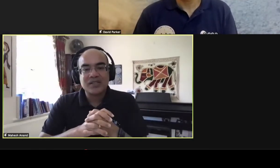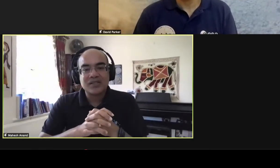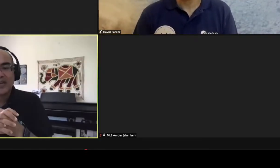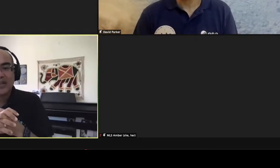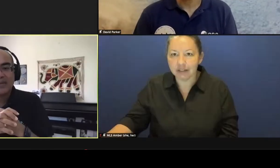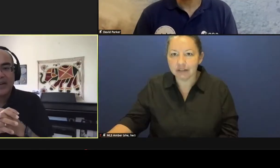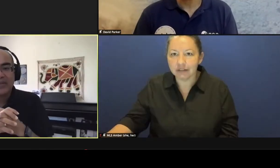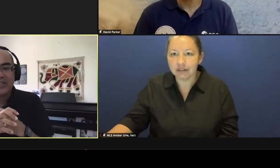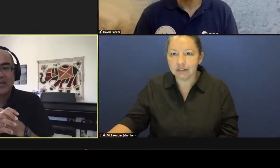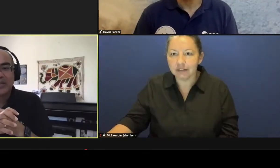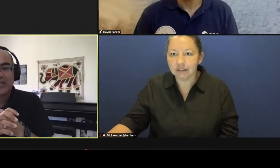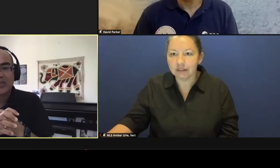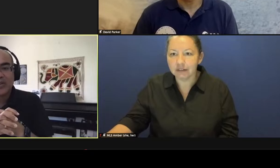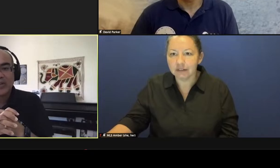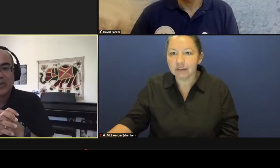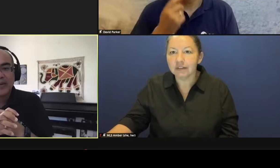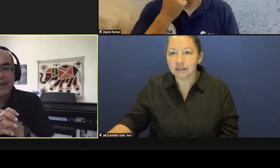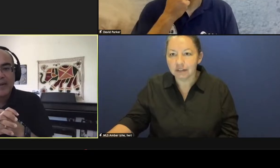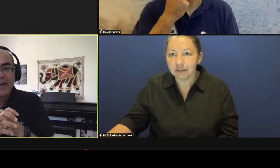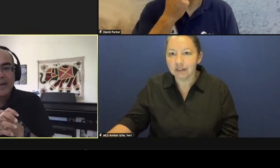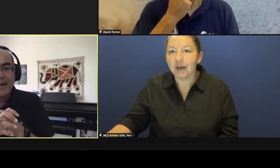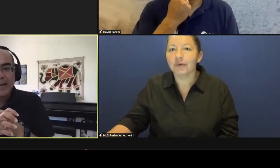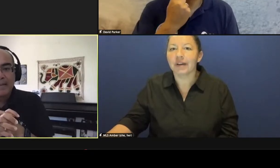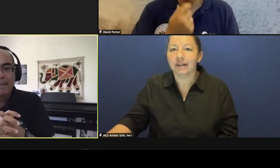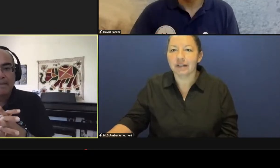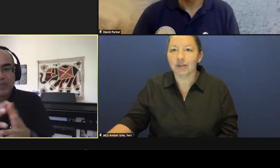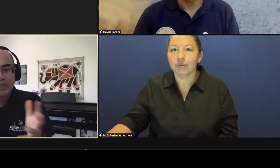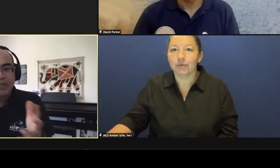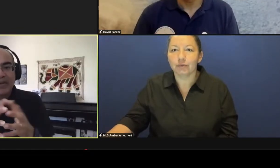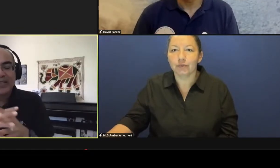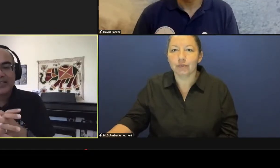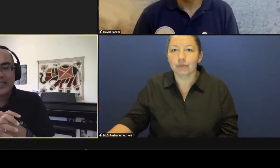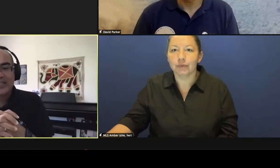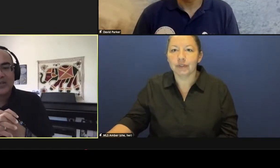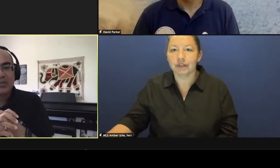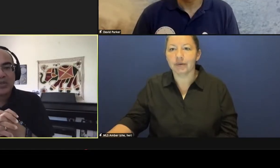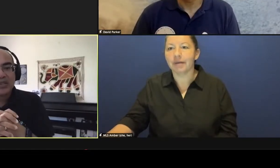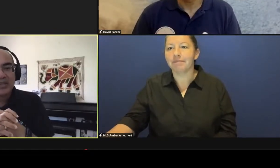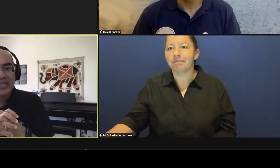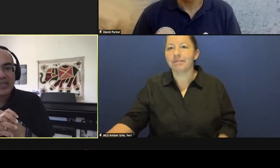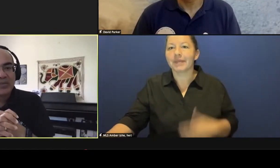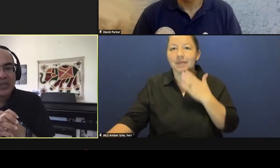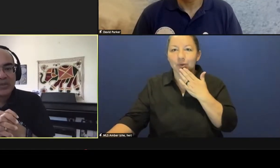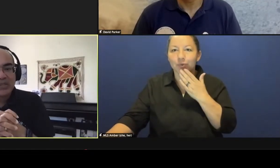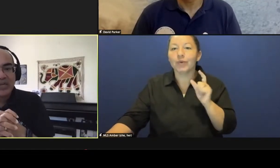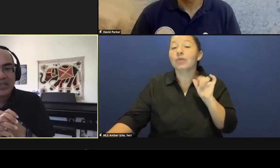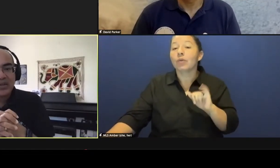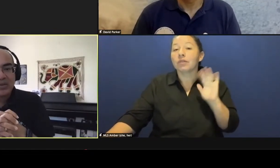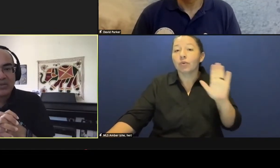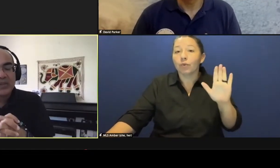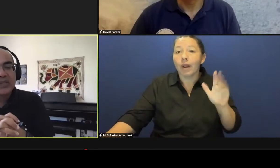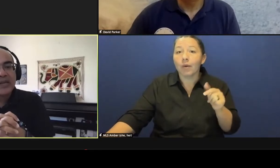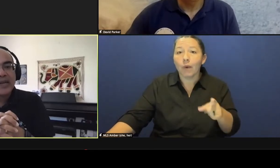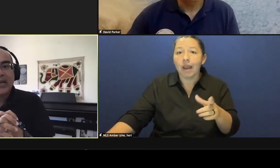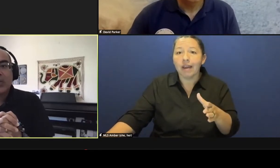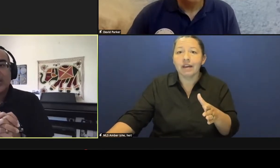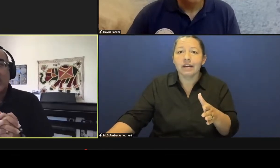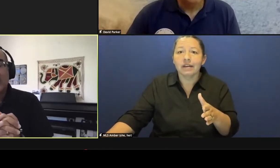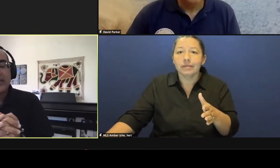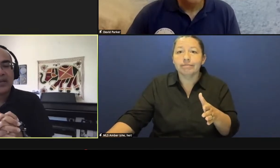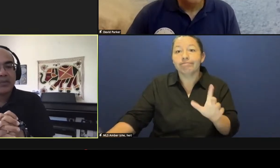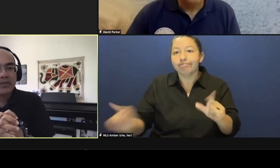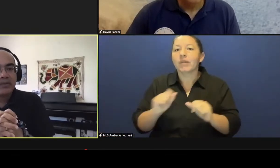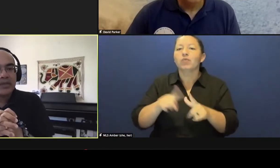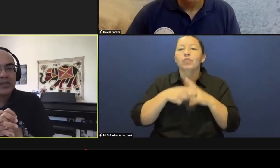justice by just having 10 minutes for you. But that's a great way to start the conference. Now